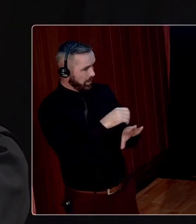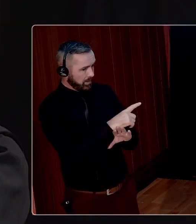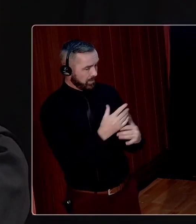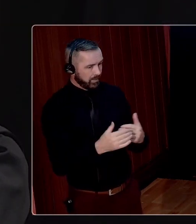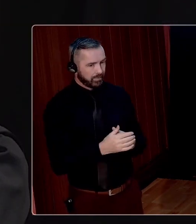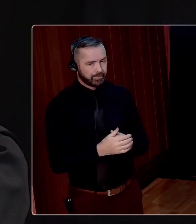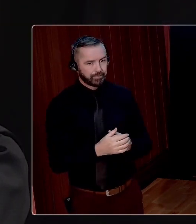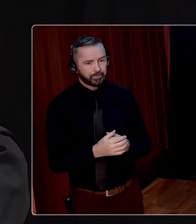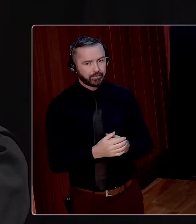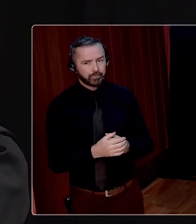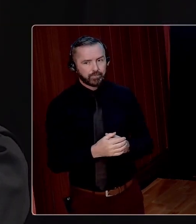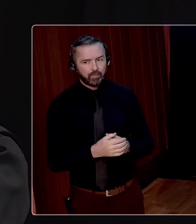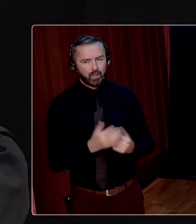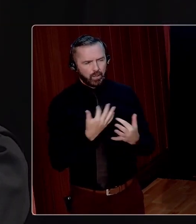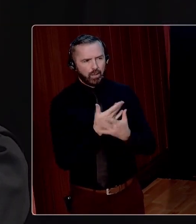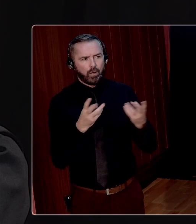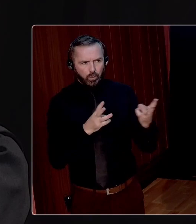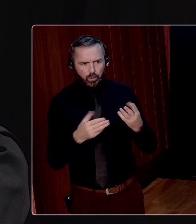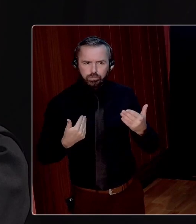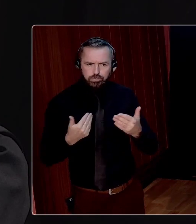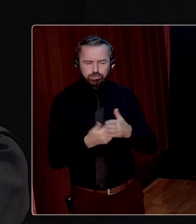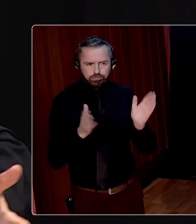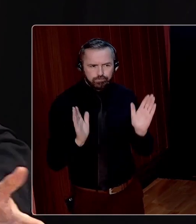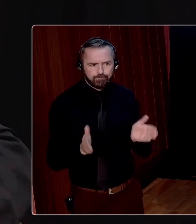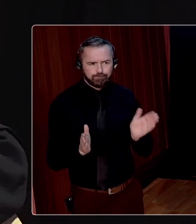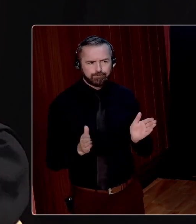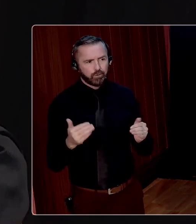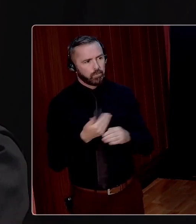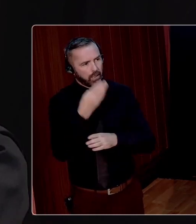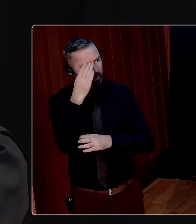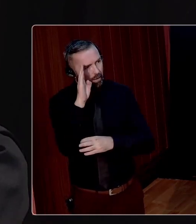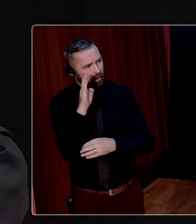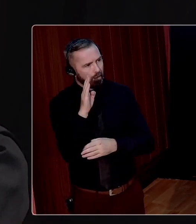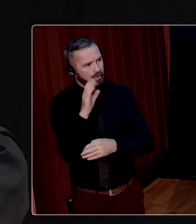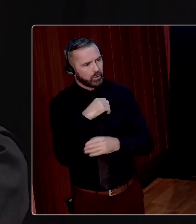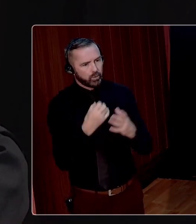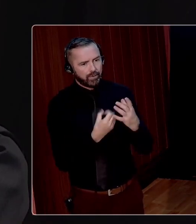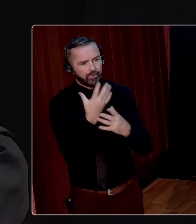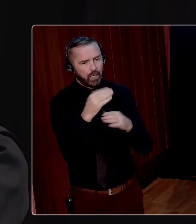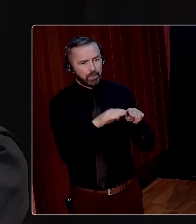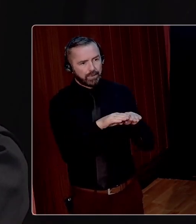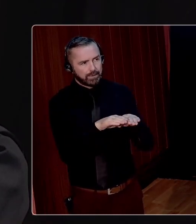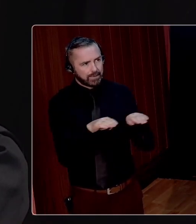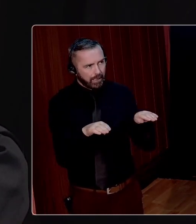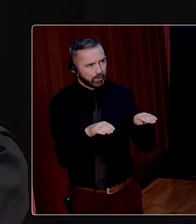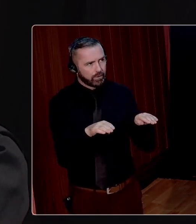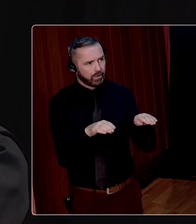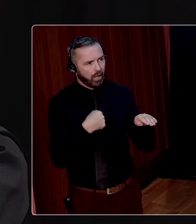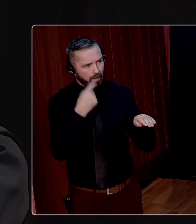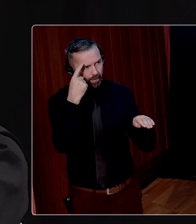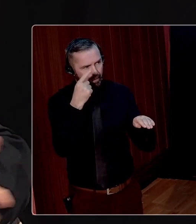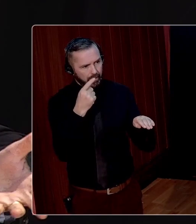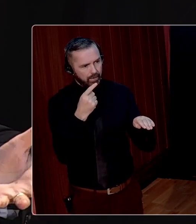I think that a huge amount of work has been done by Ireland in terms of developing a standard, and I think